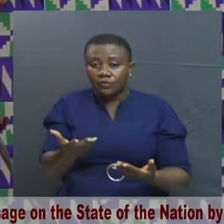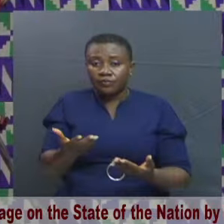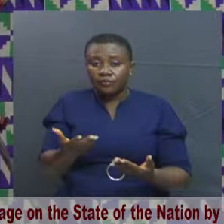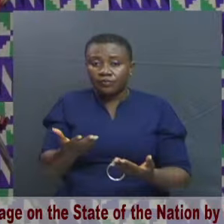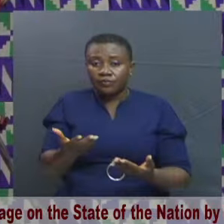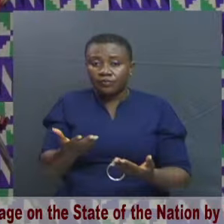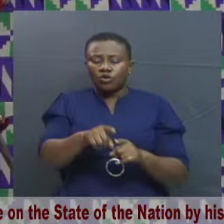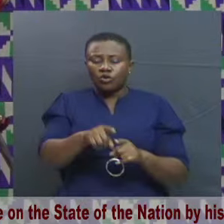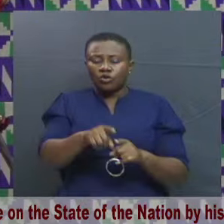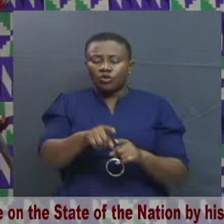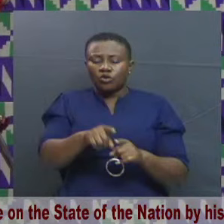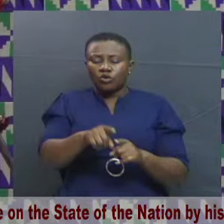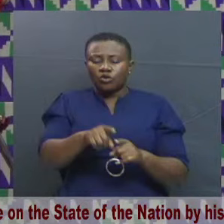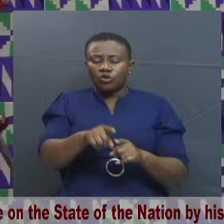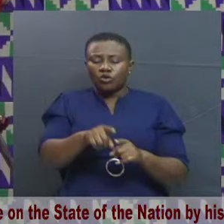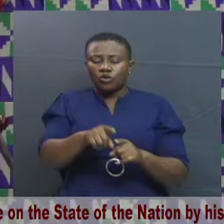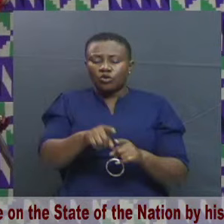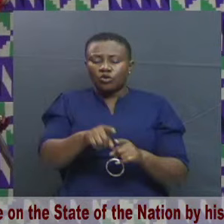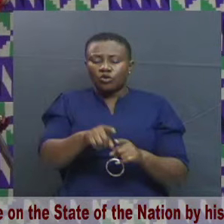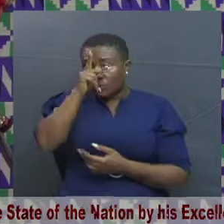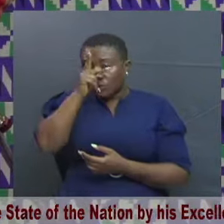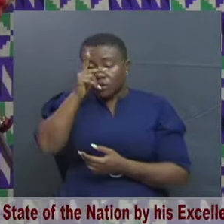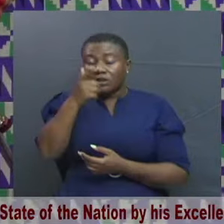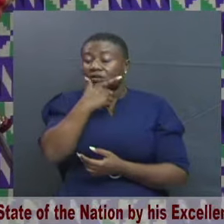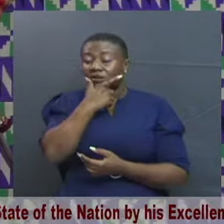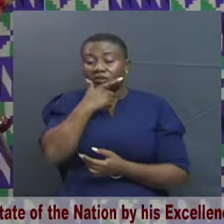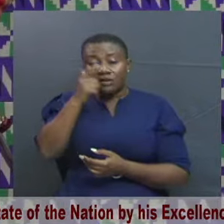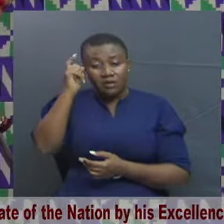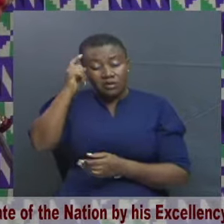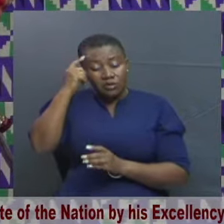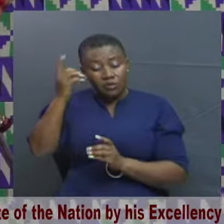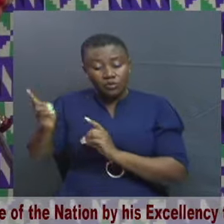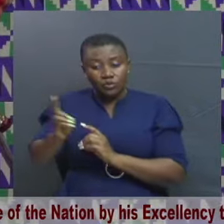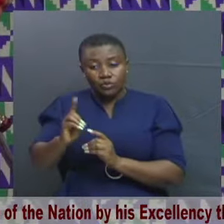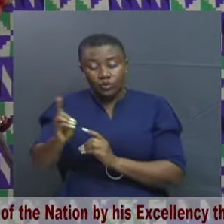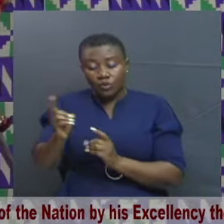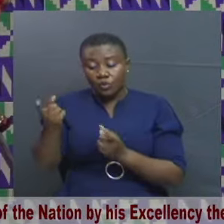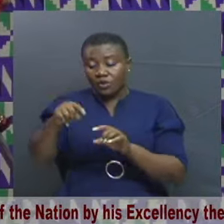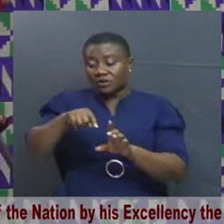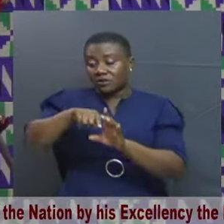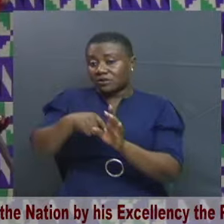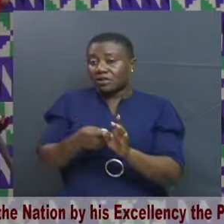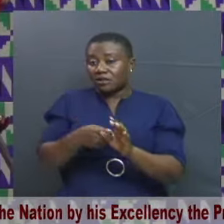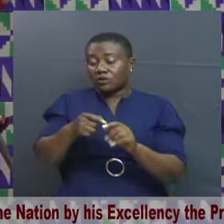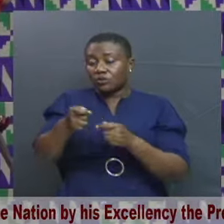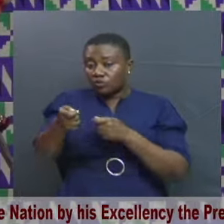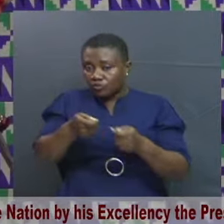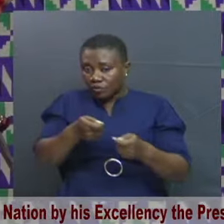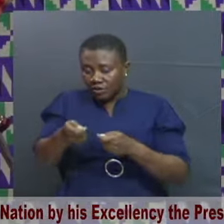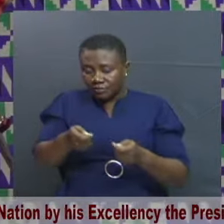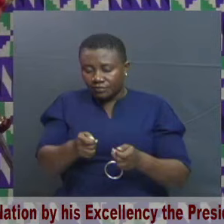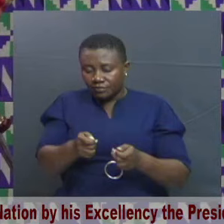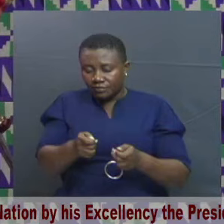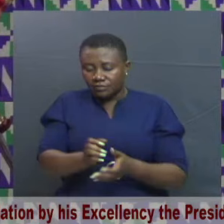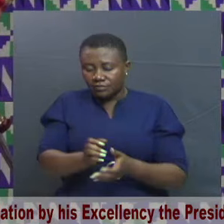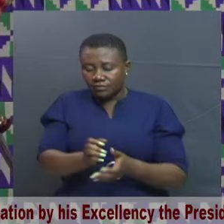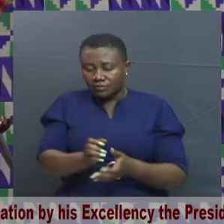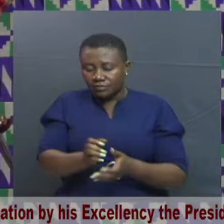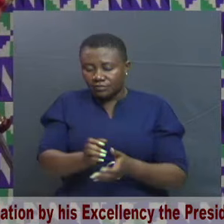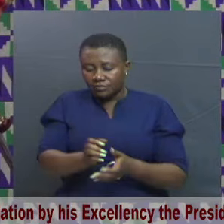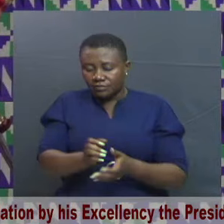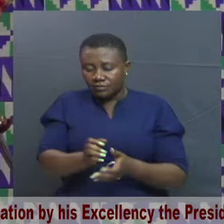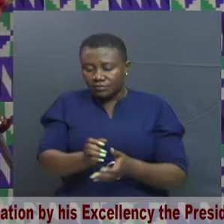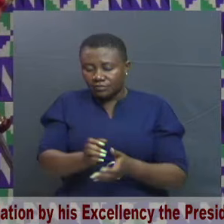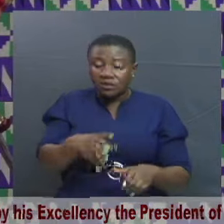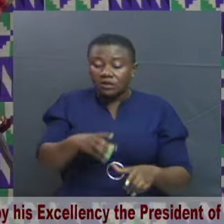projects the kufu government has undertaken since coming to office their location and what stage